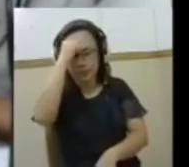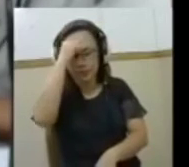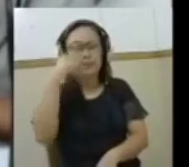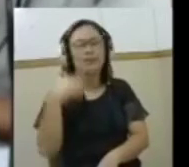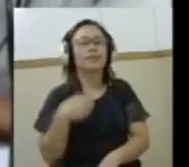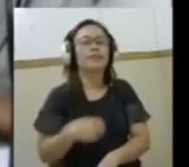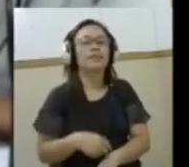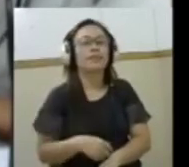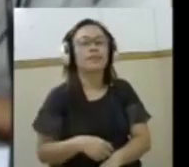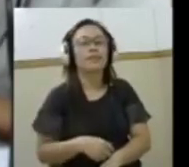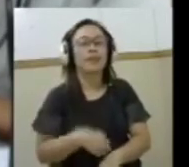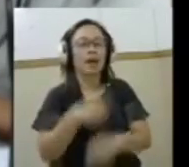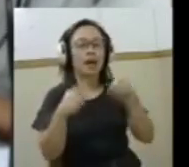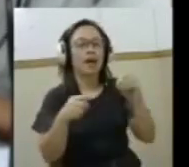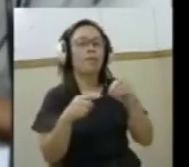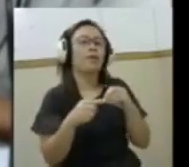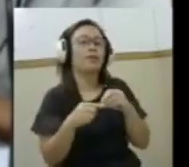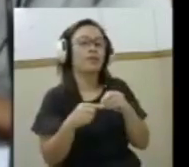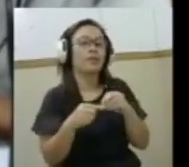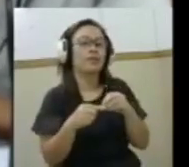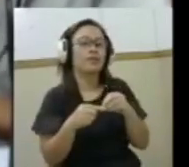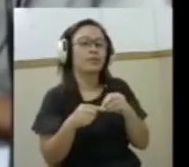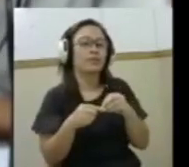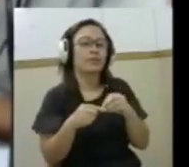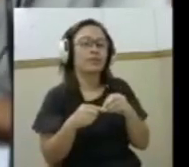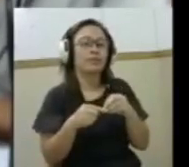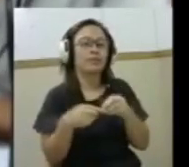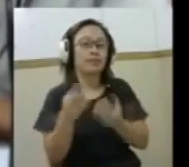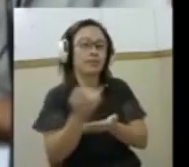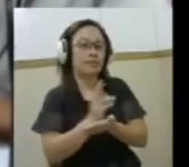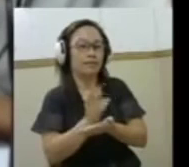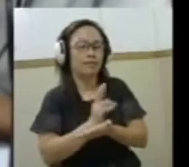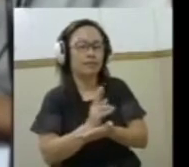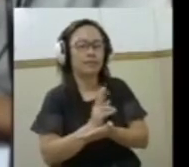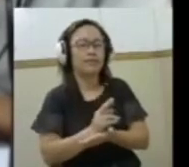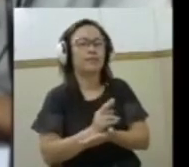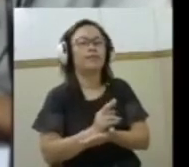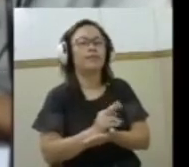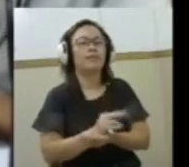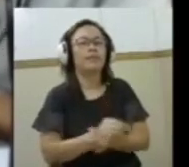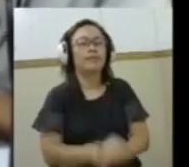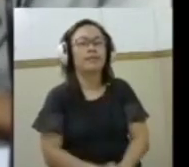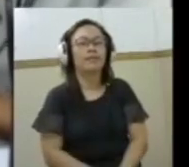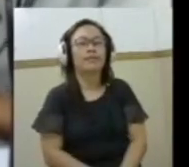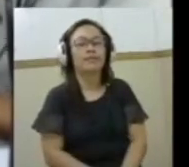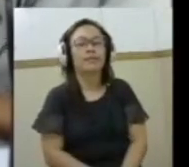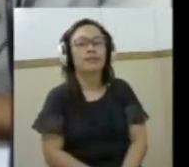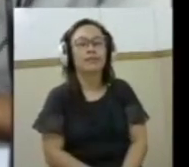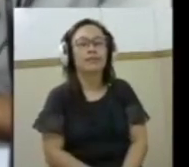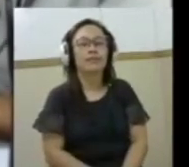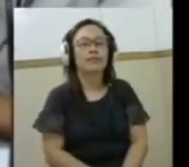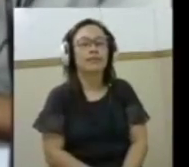mind about something, or at least figure out how to position your ideas as the best ones. All